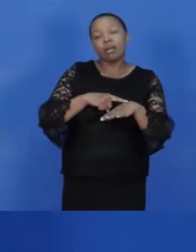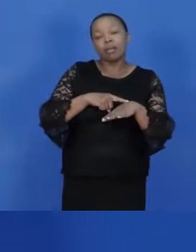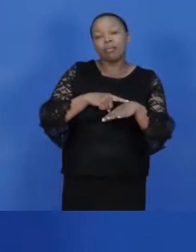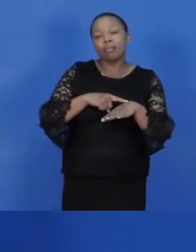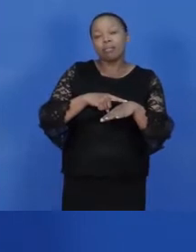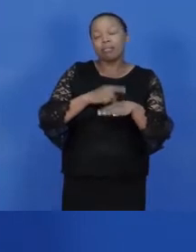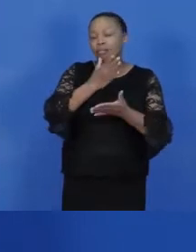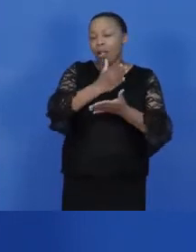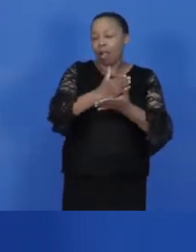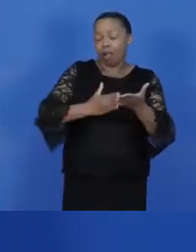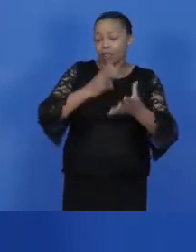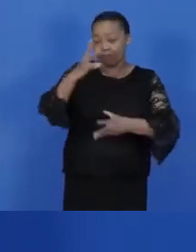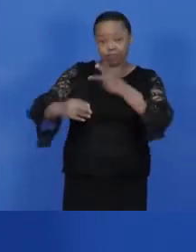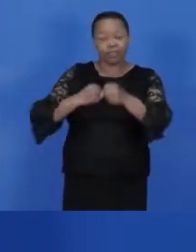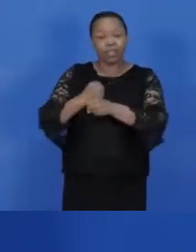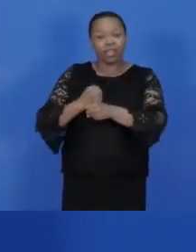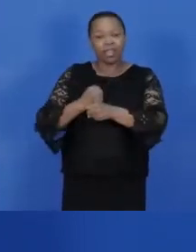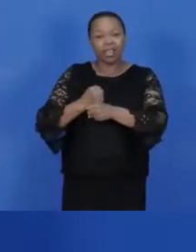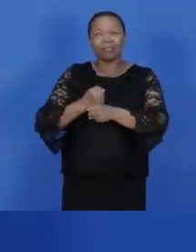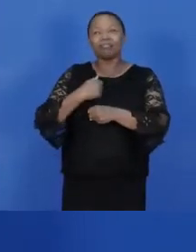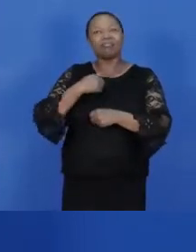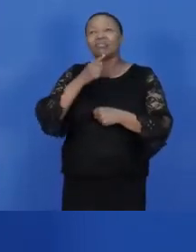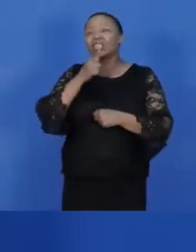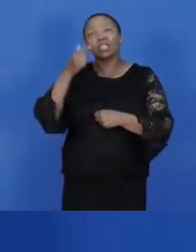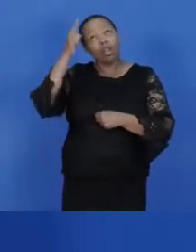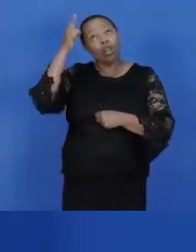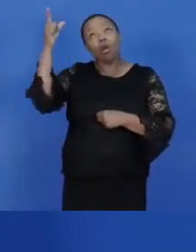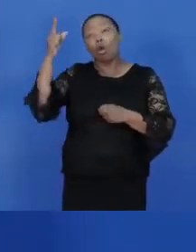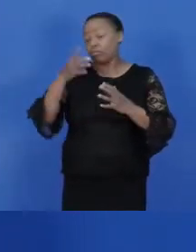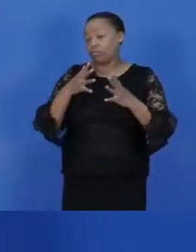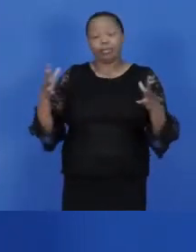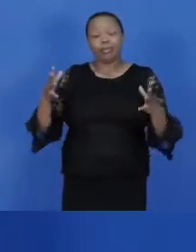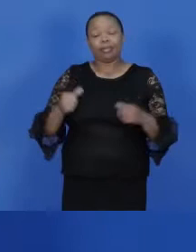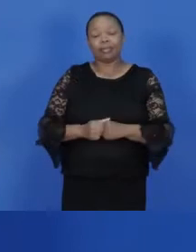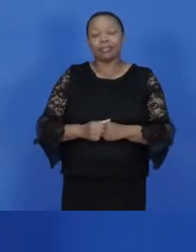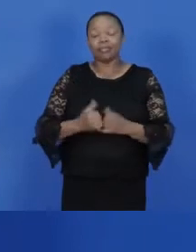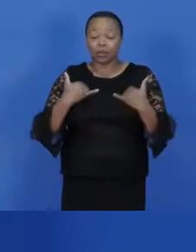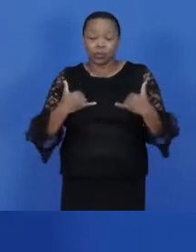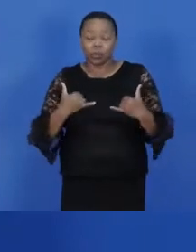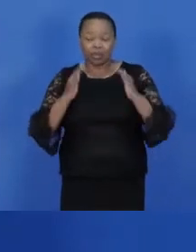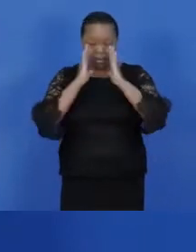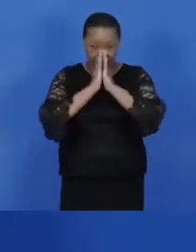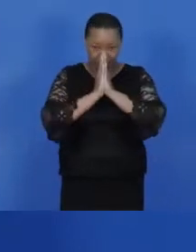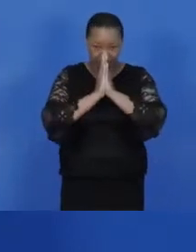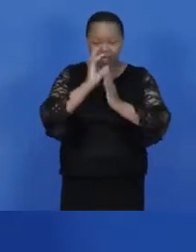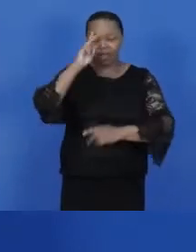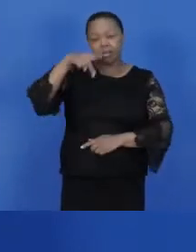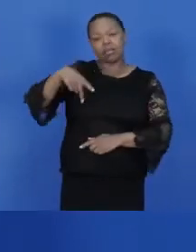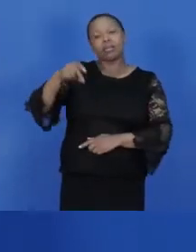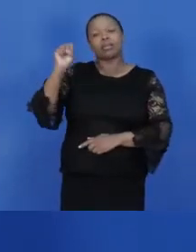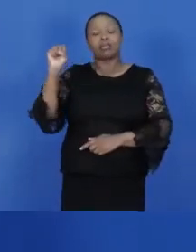of half of the year, I say, Lord, we are so grateful to you. Today, I feel like praying with you with